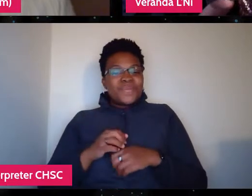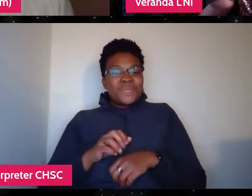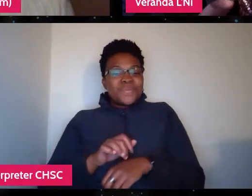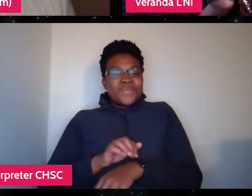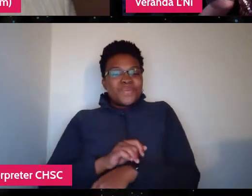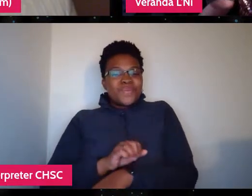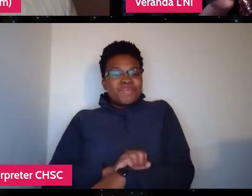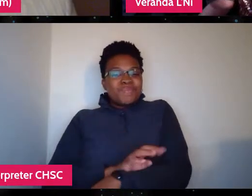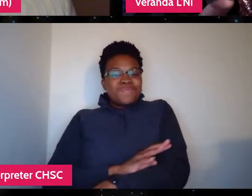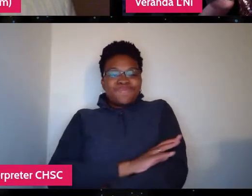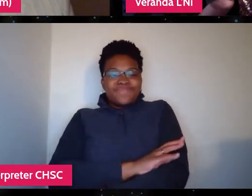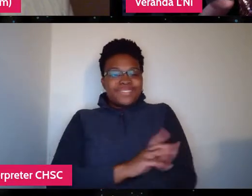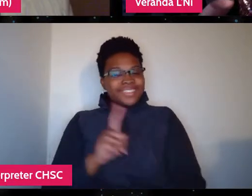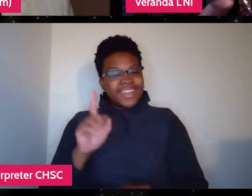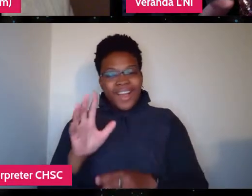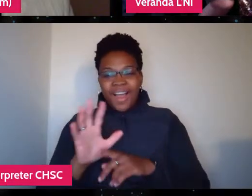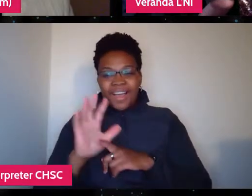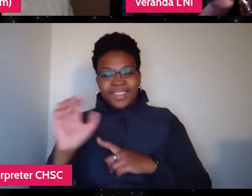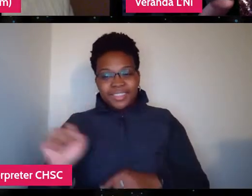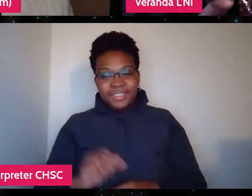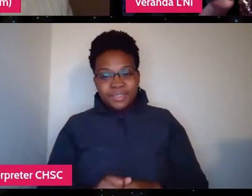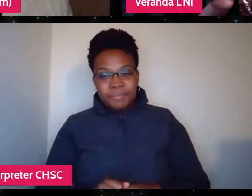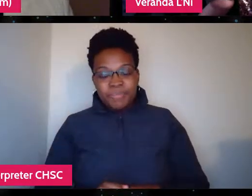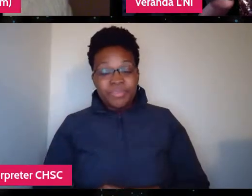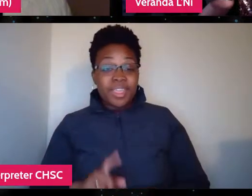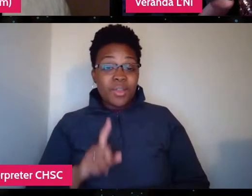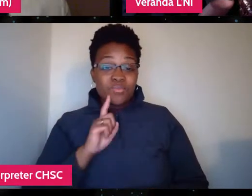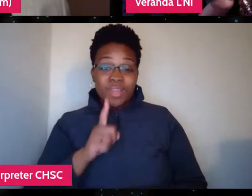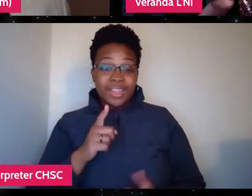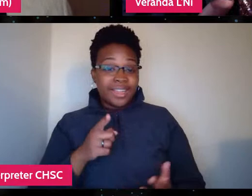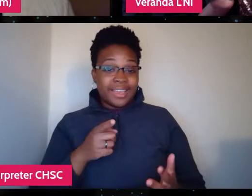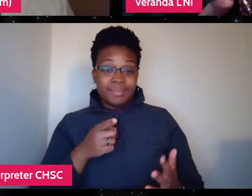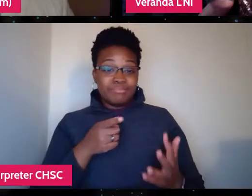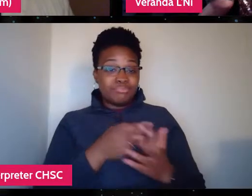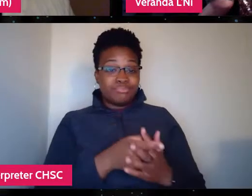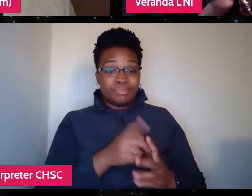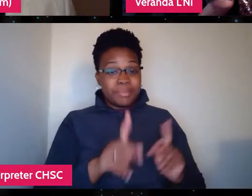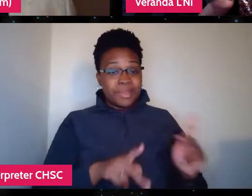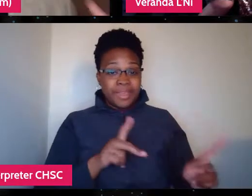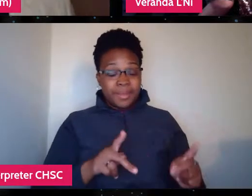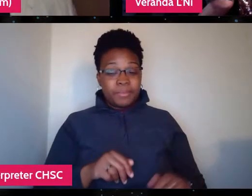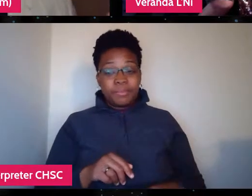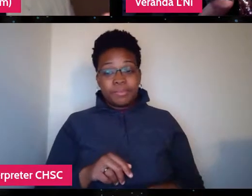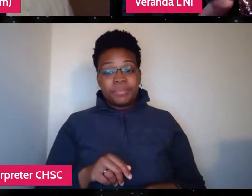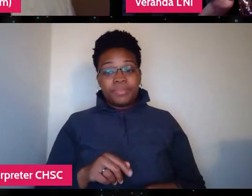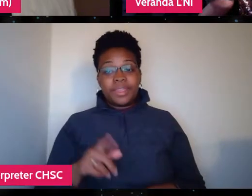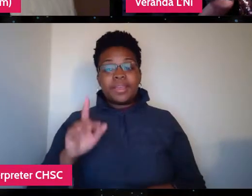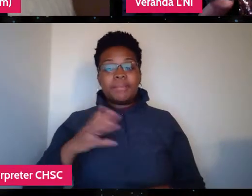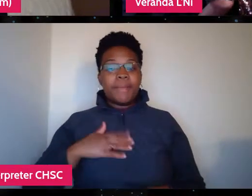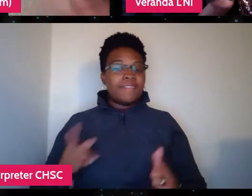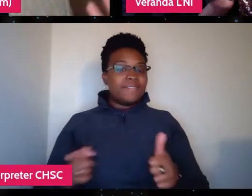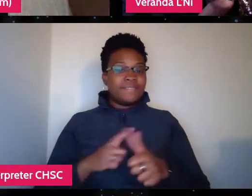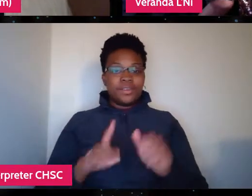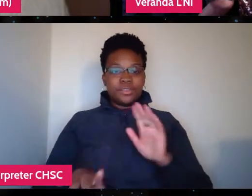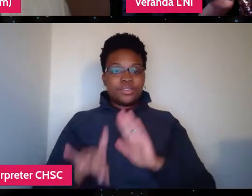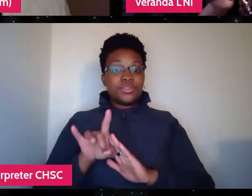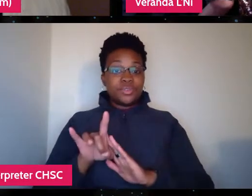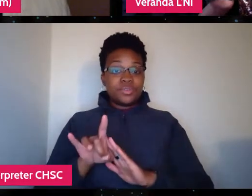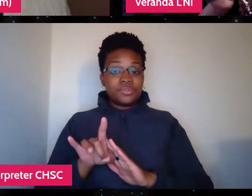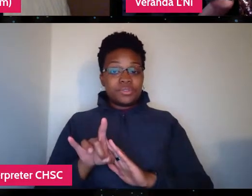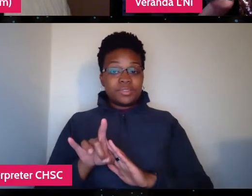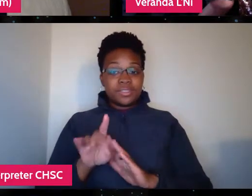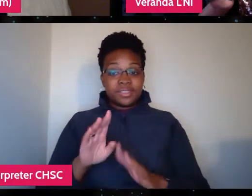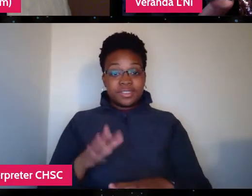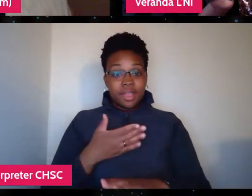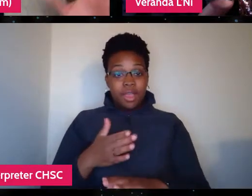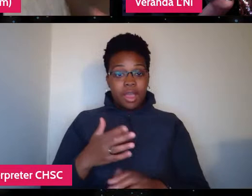awesome. That song really strikes a chord with people. I don't know, you know. So that was my first choice